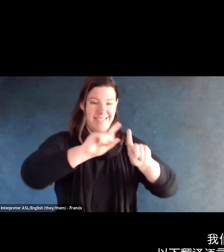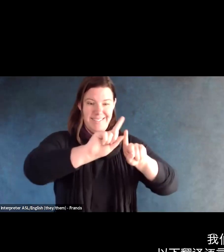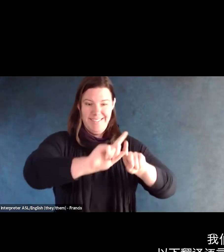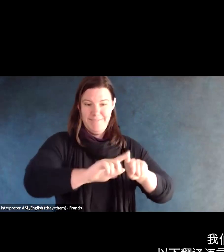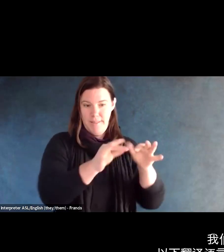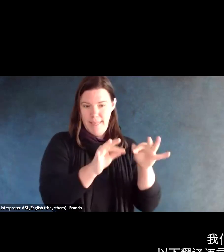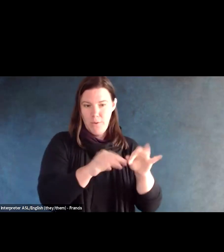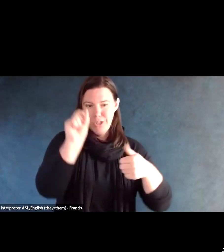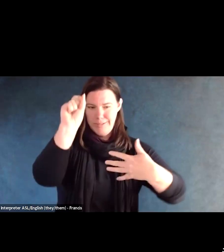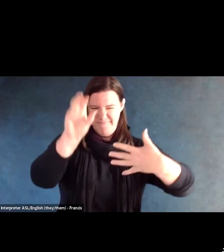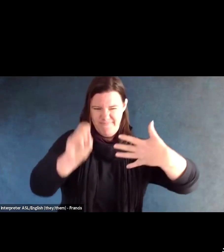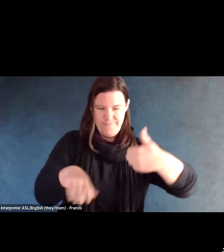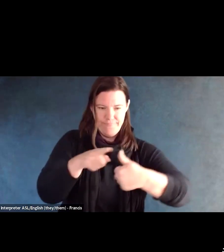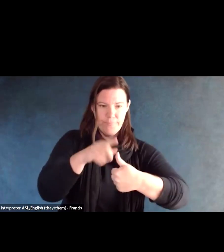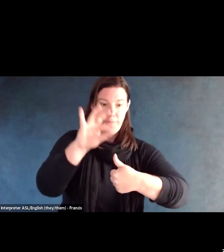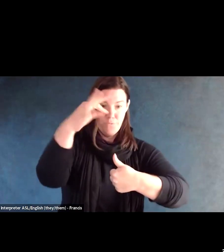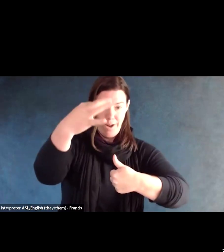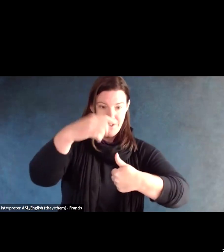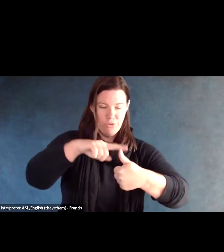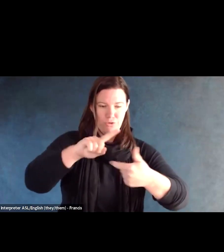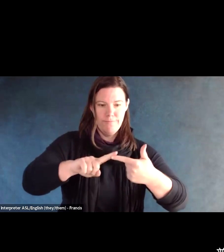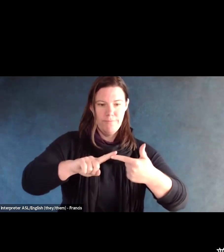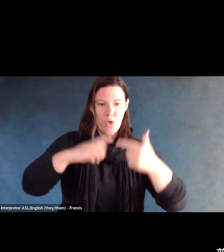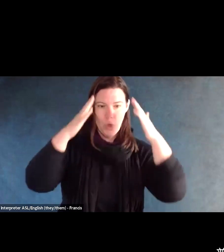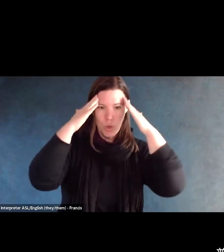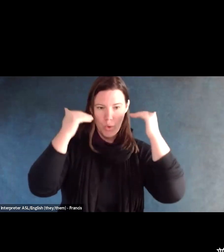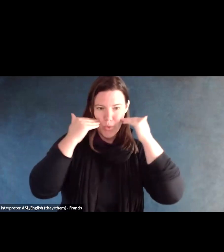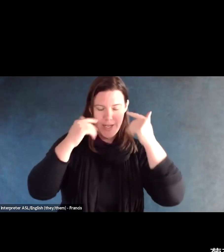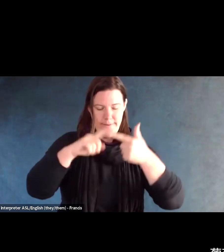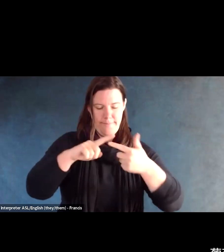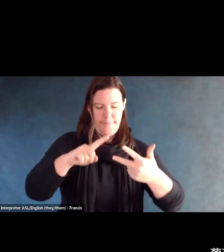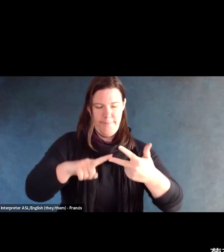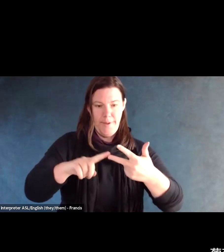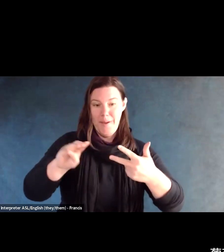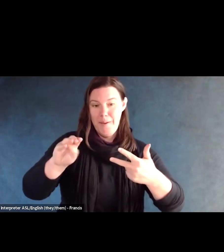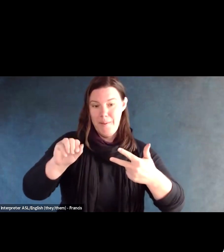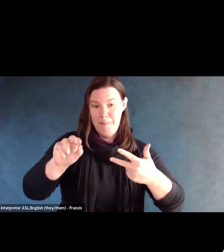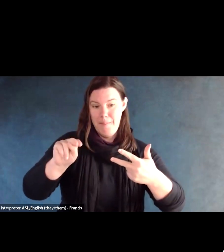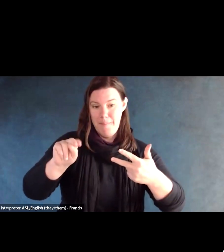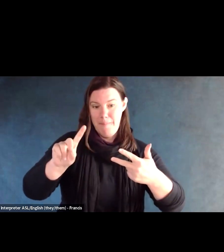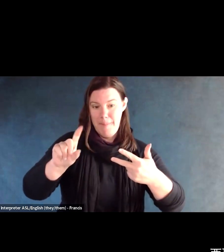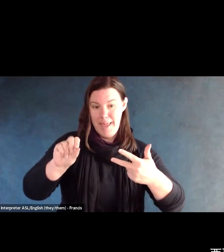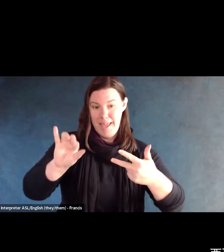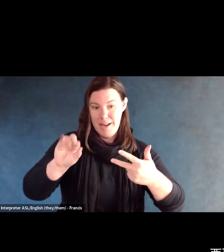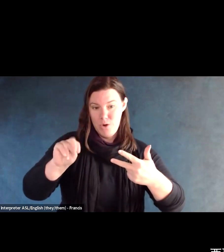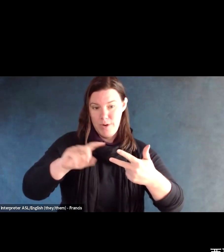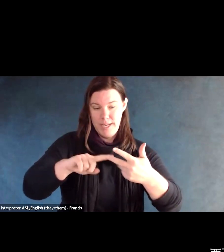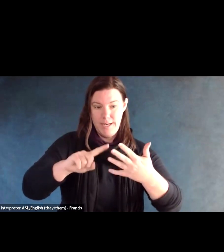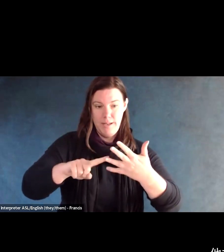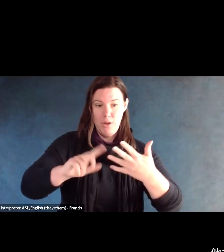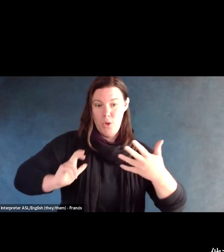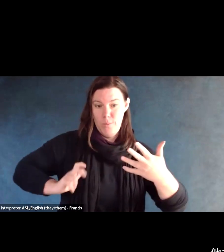translated languages: French, Korean, Mandarin, Portuguese, Russian,